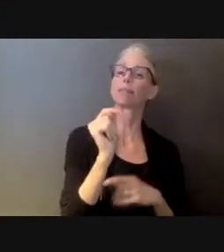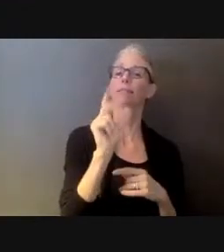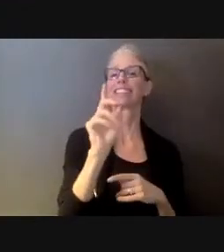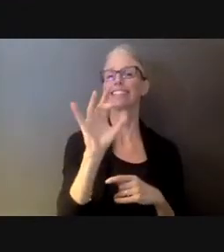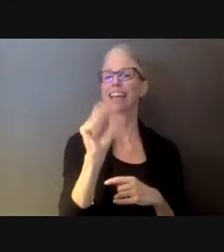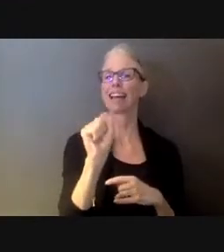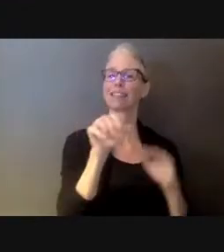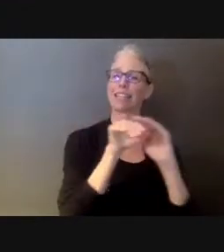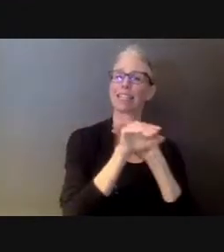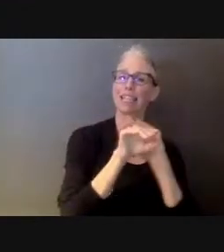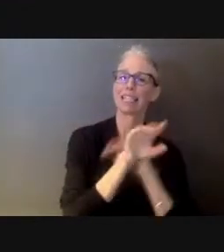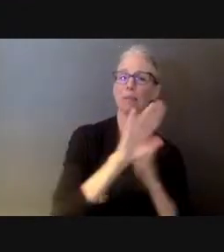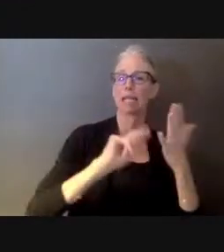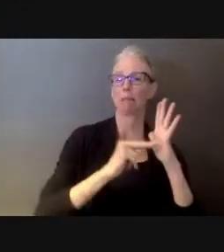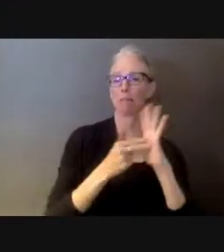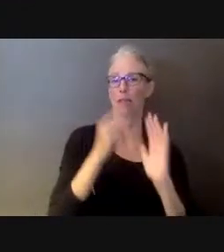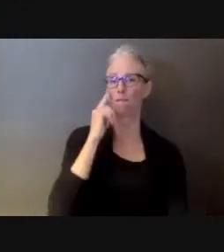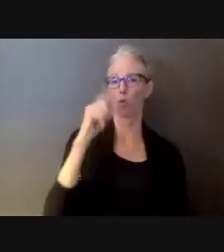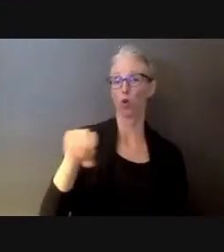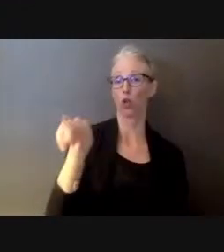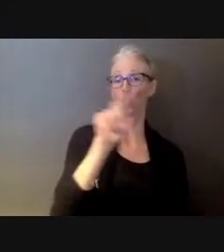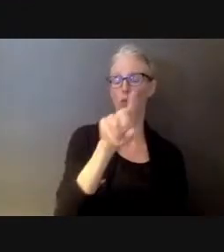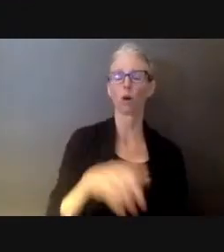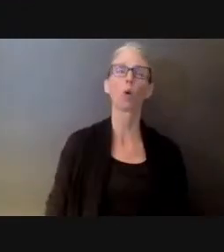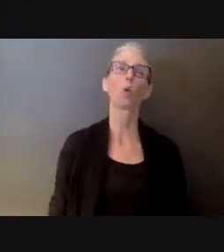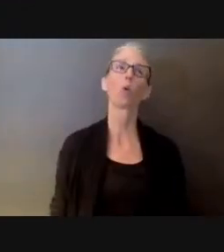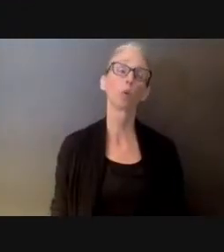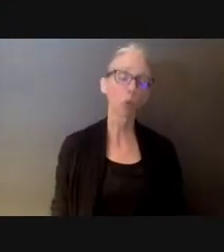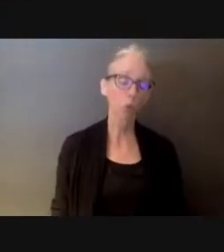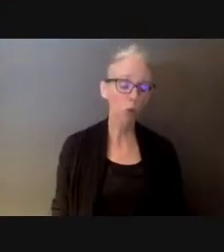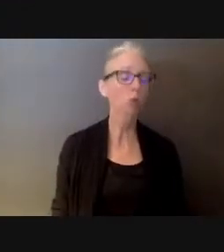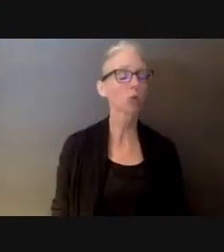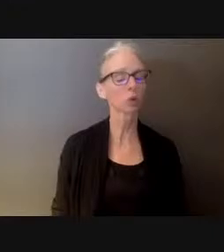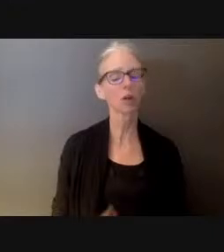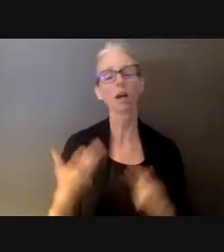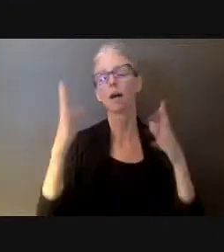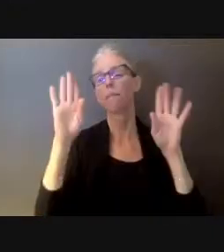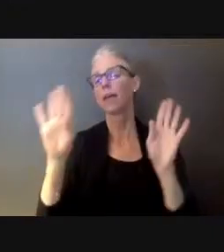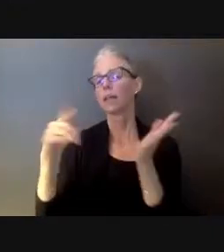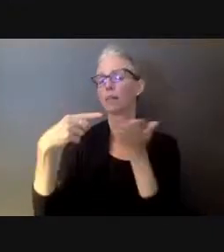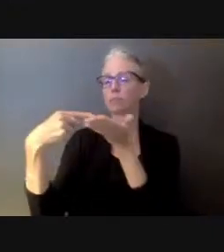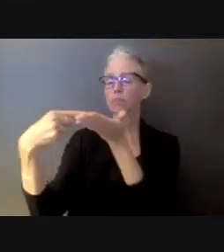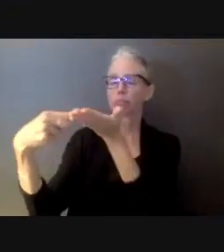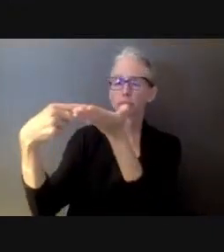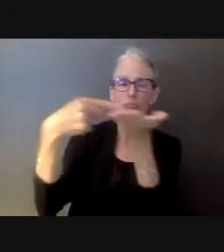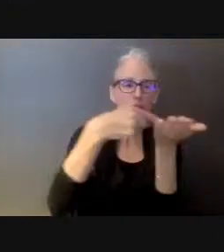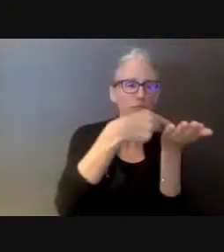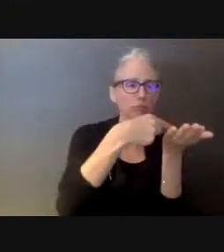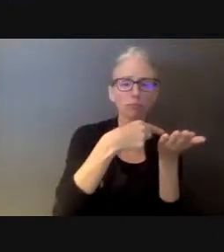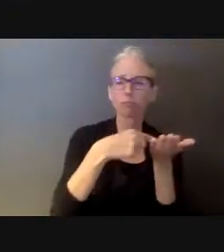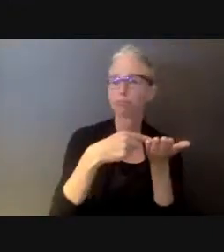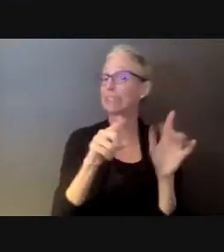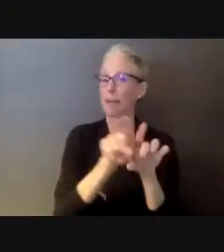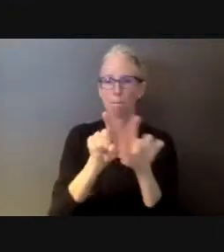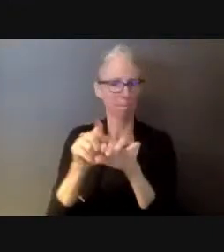And we had some great discussions. I personally learned a lot from that time, from the many presenters we had.